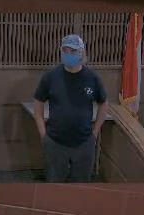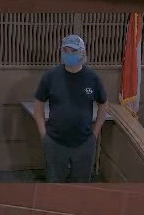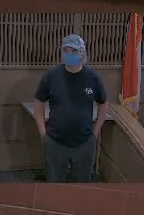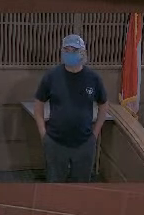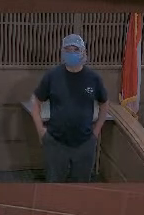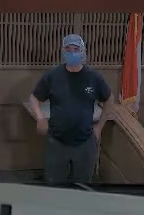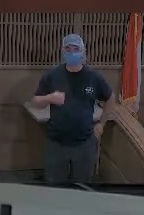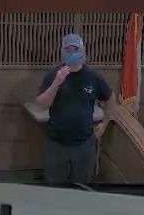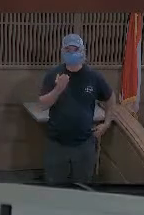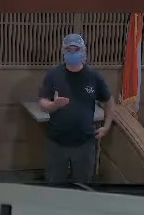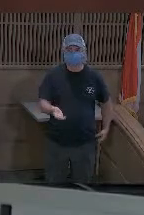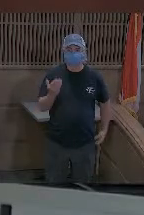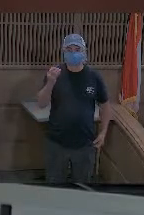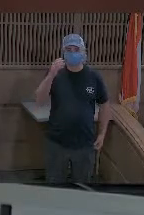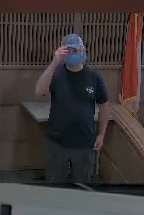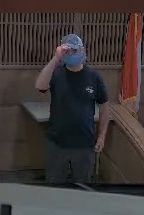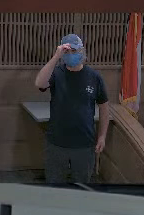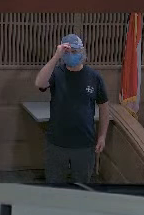Good morning.